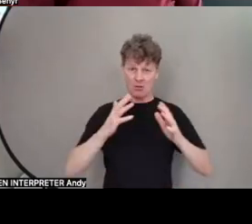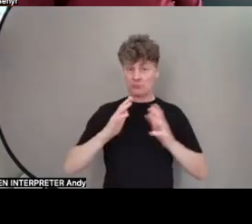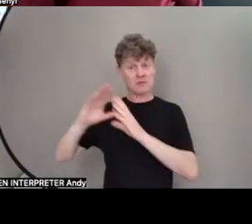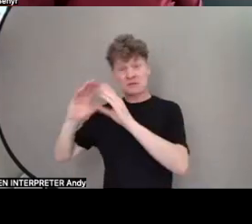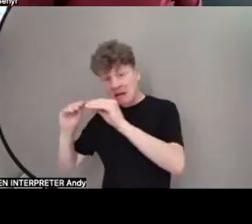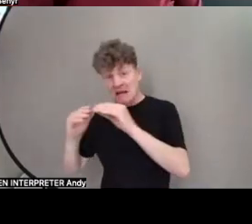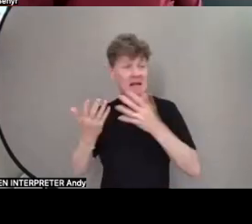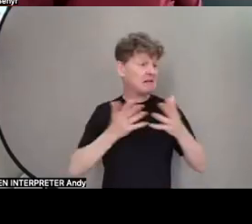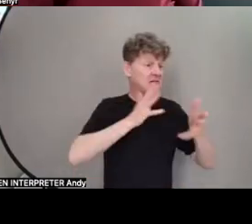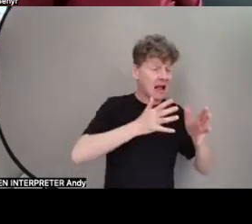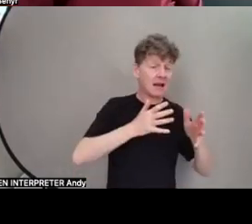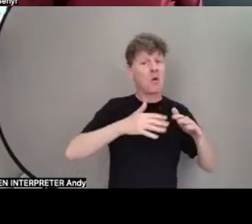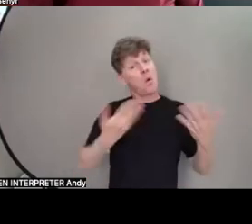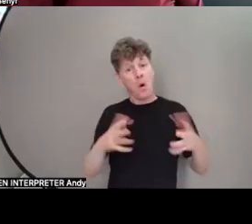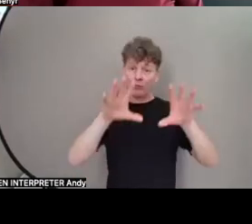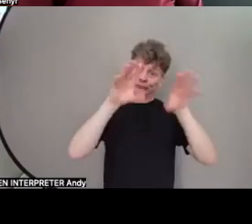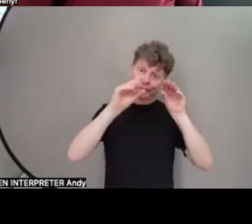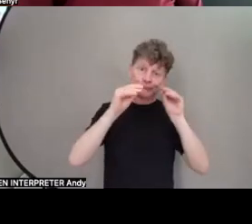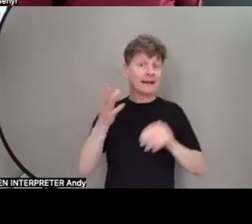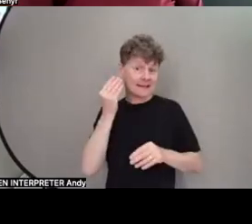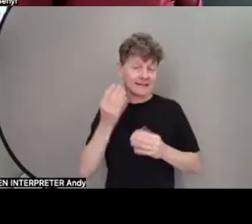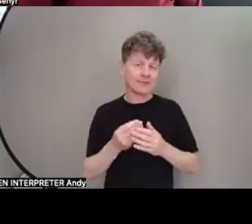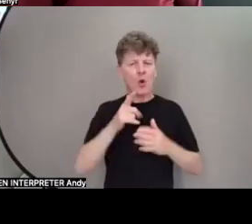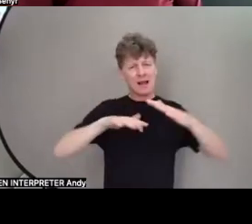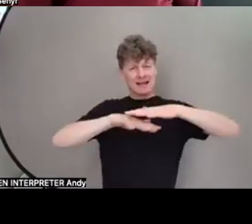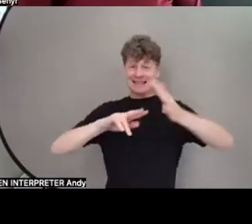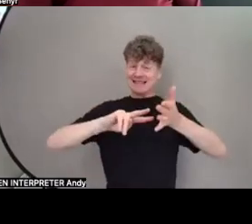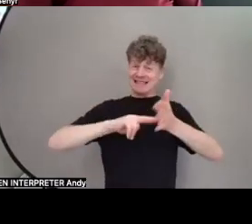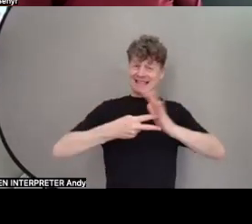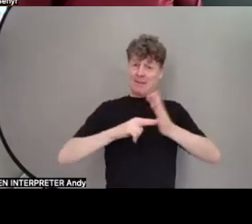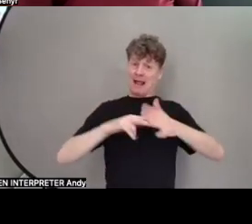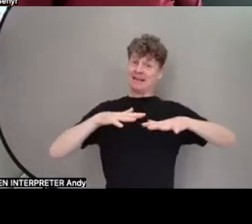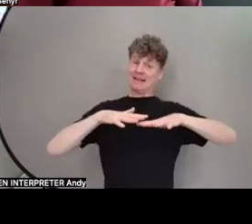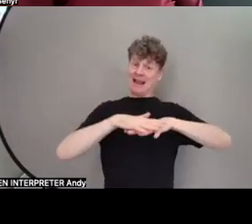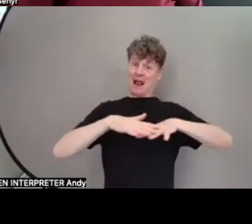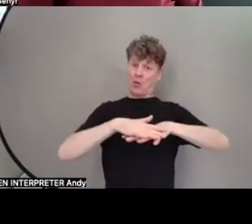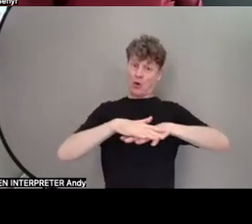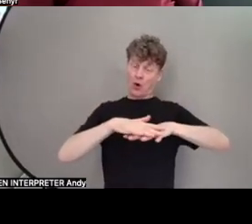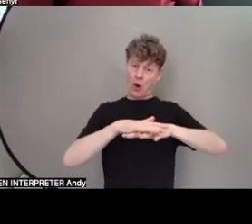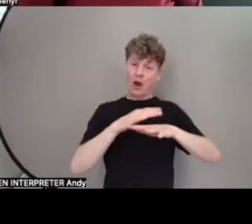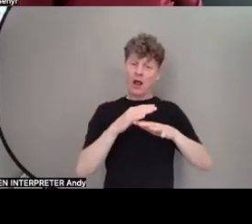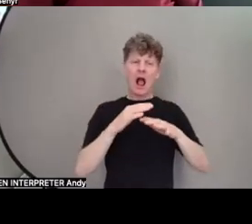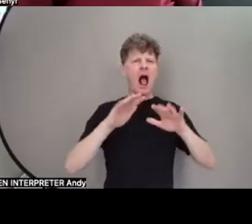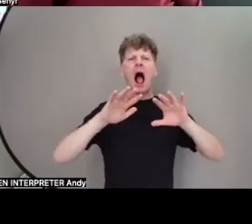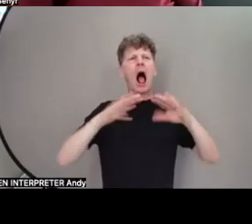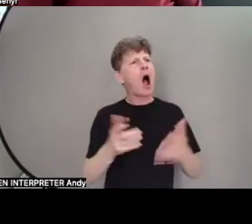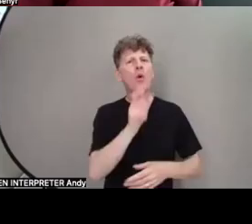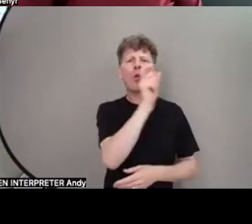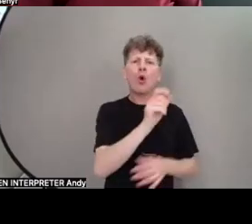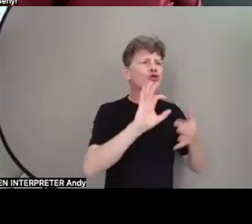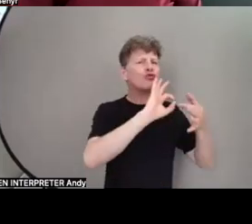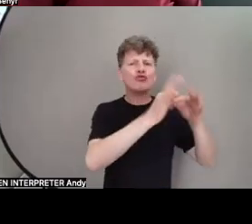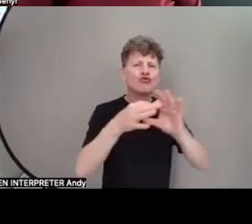or listening. So semantic networks don't just model how words are related, but they model